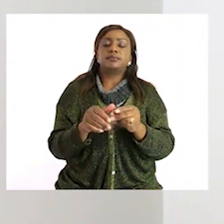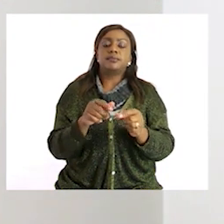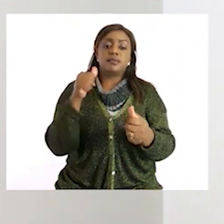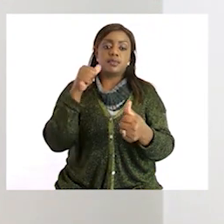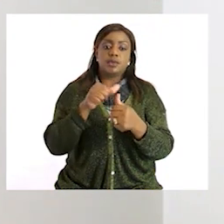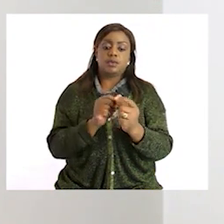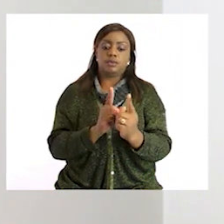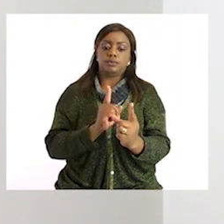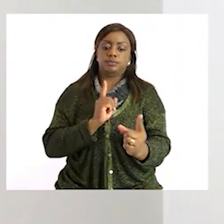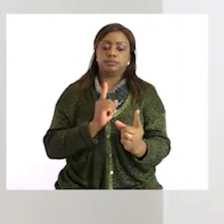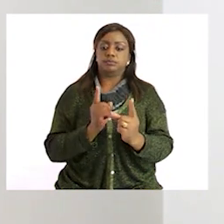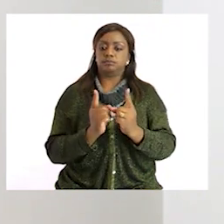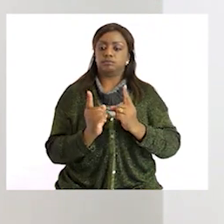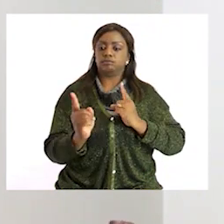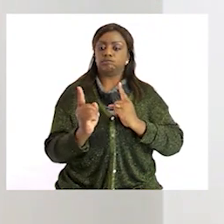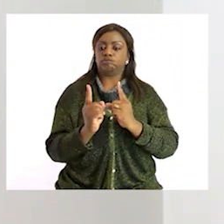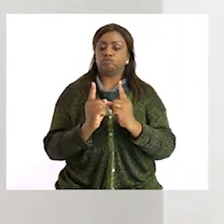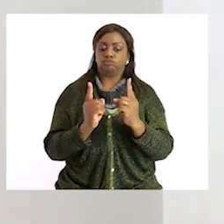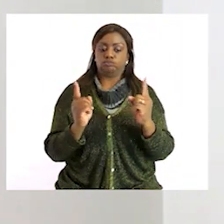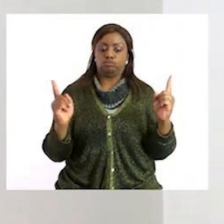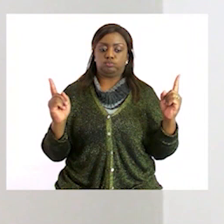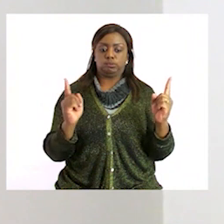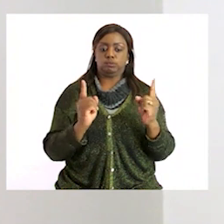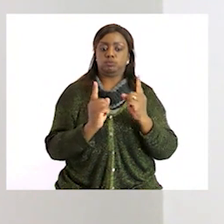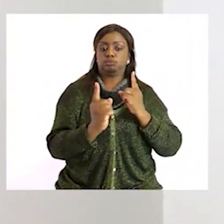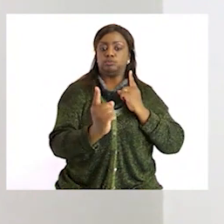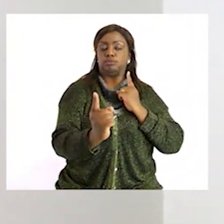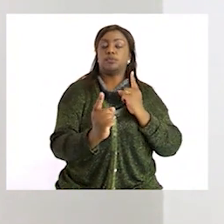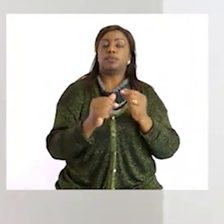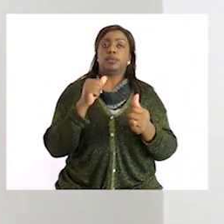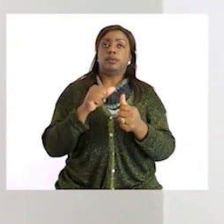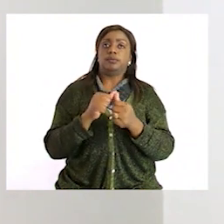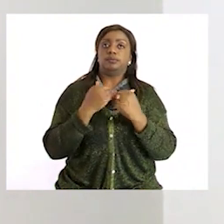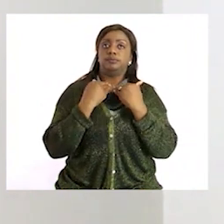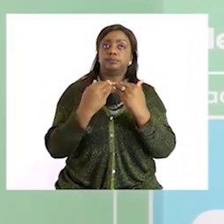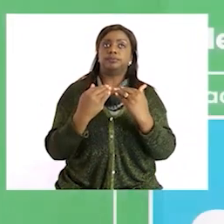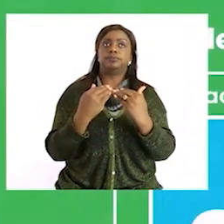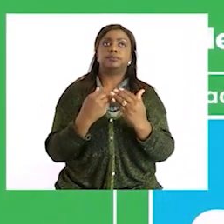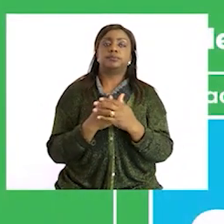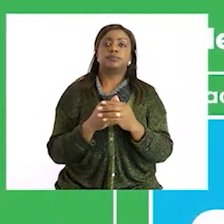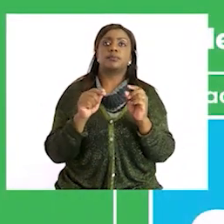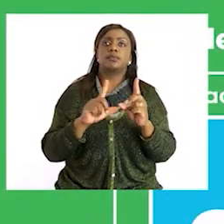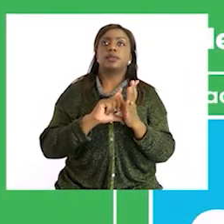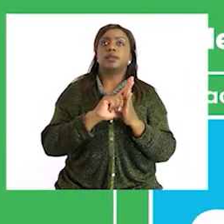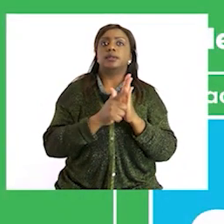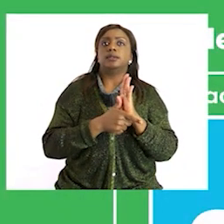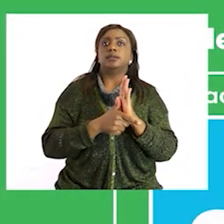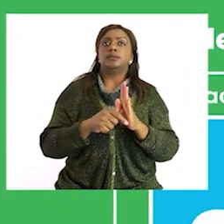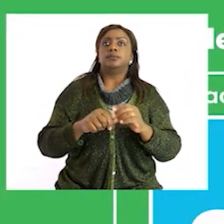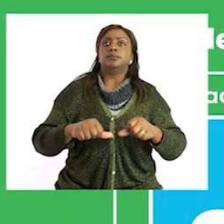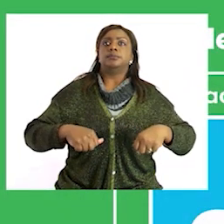the social distance on the sides and to the front as well. Now, today's lesson is health